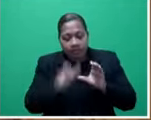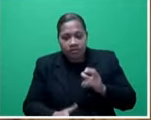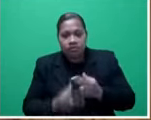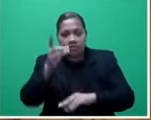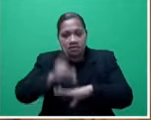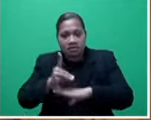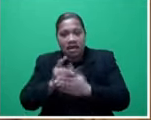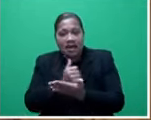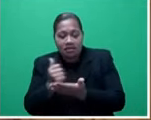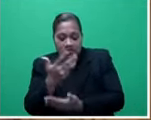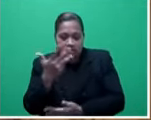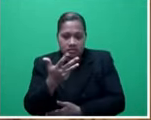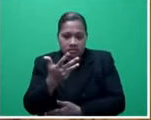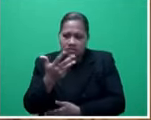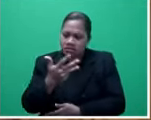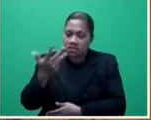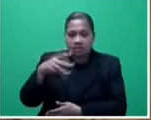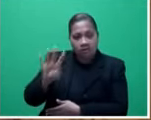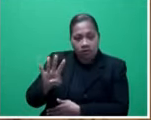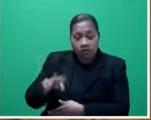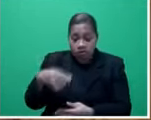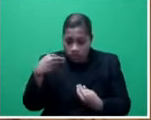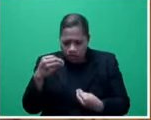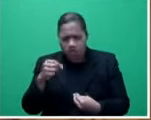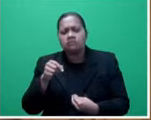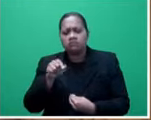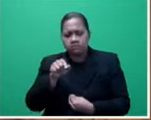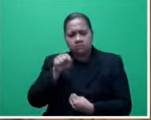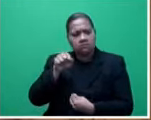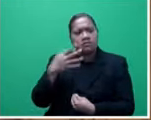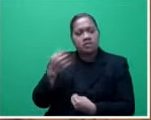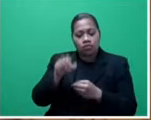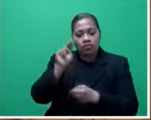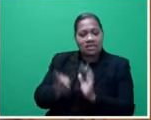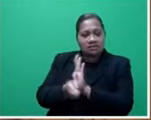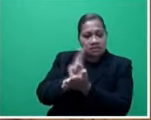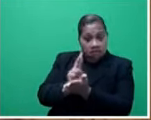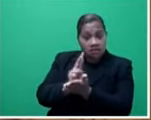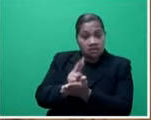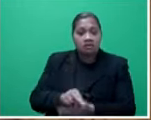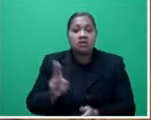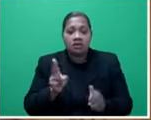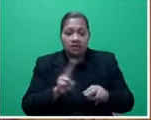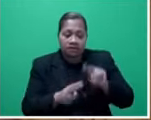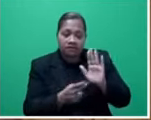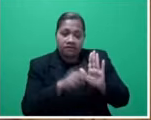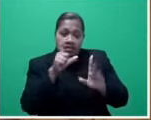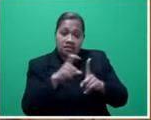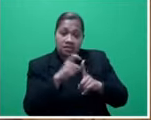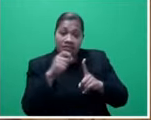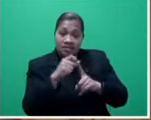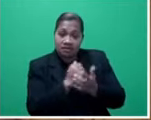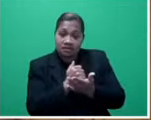1994. The audit also pointed out the need for a review of the FNCDP Act